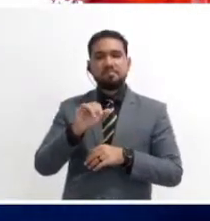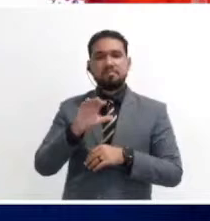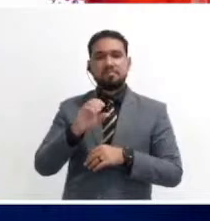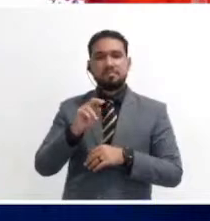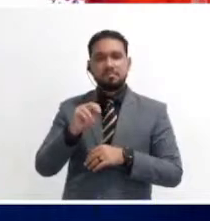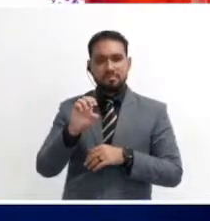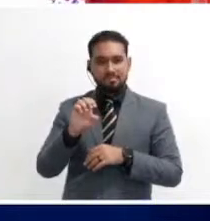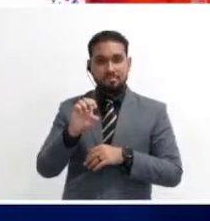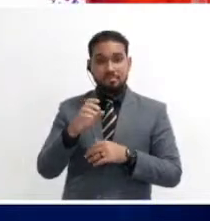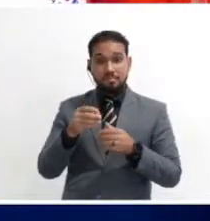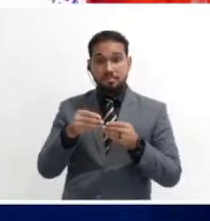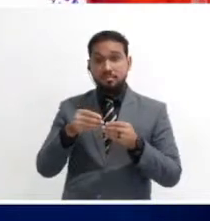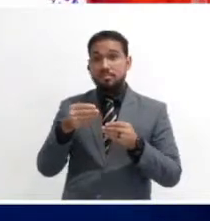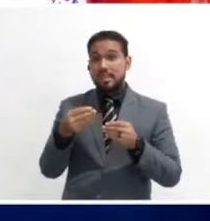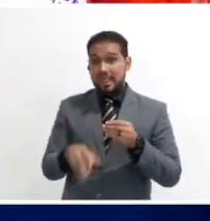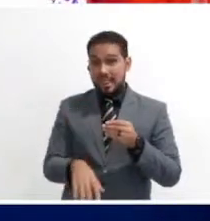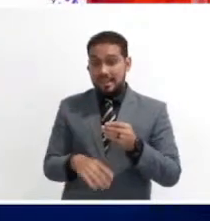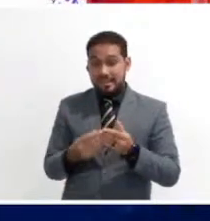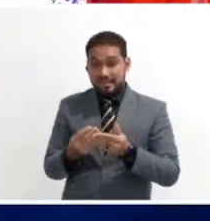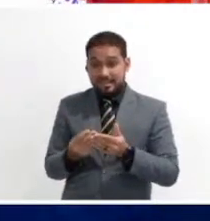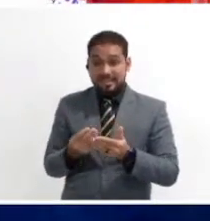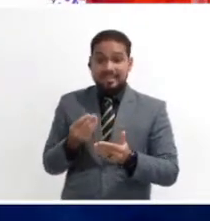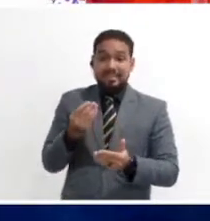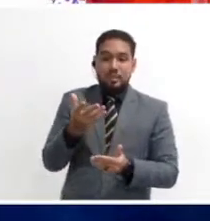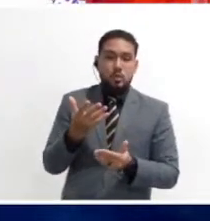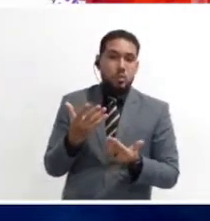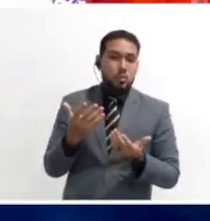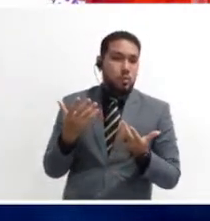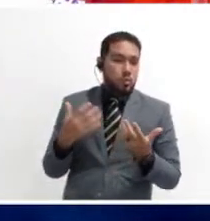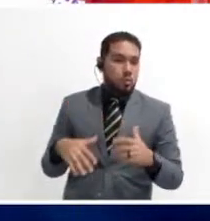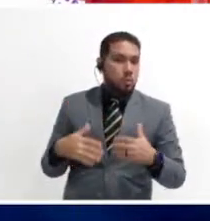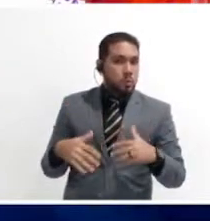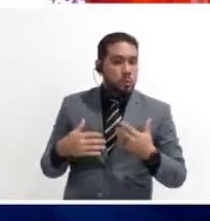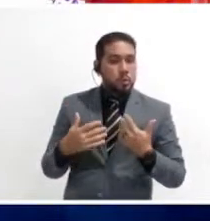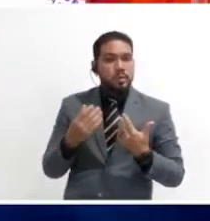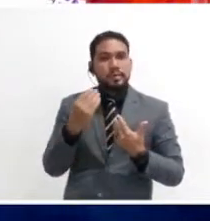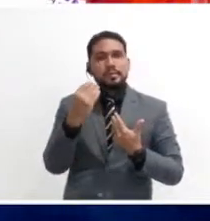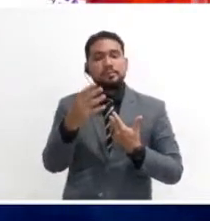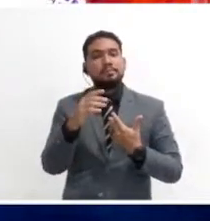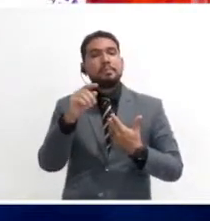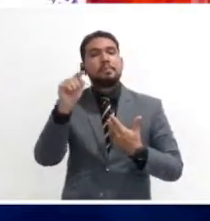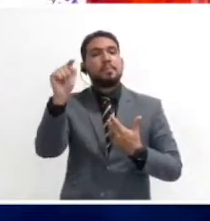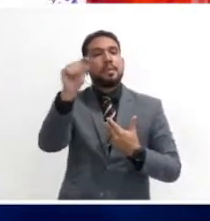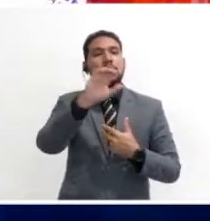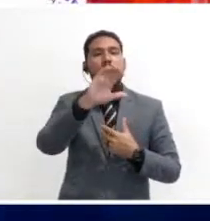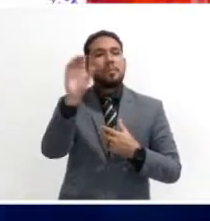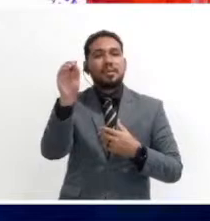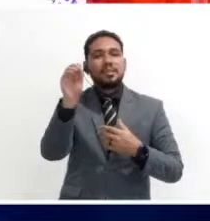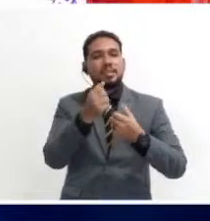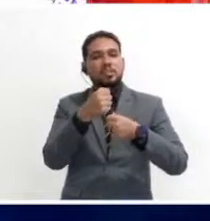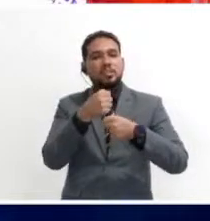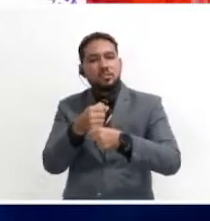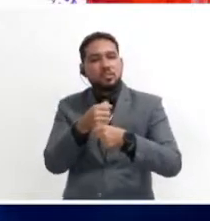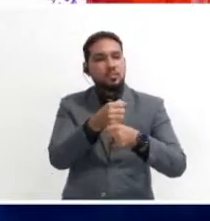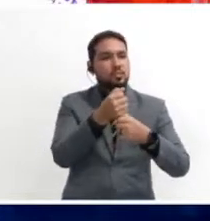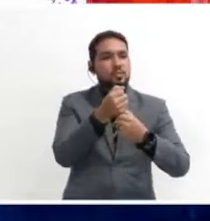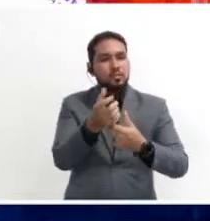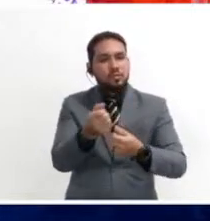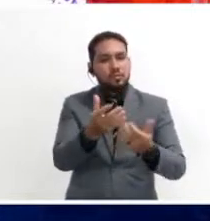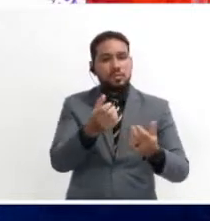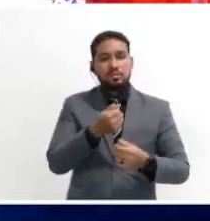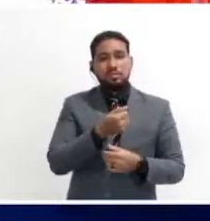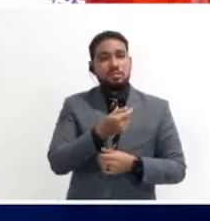suppliers. So in the industry currently for high performance packaging, many people are looking at using